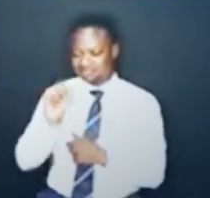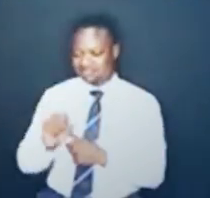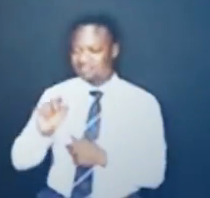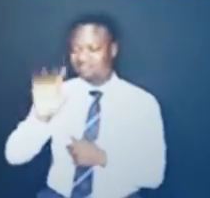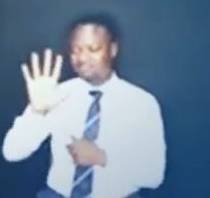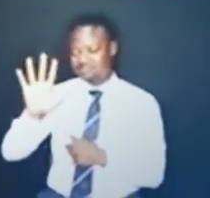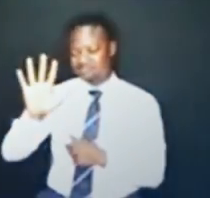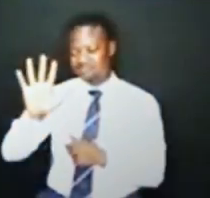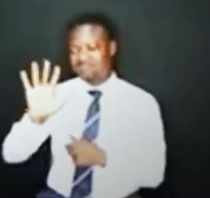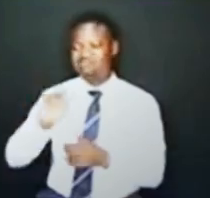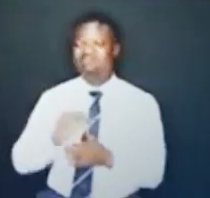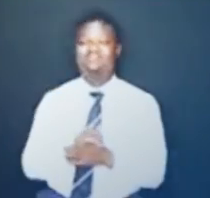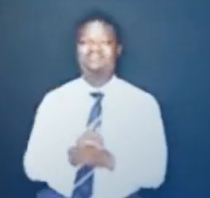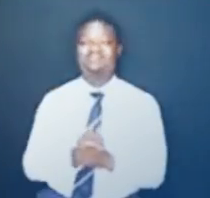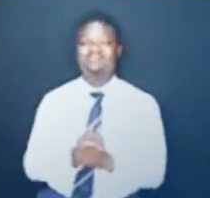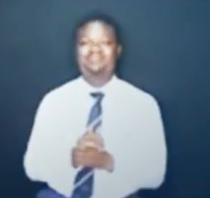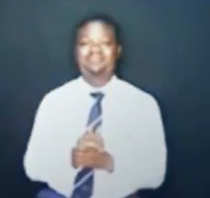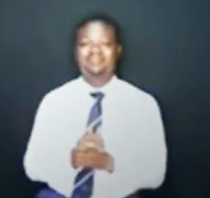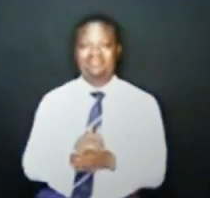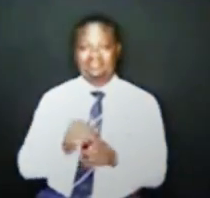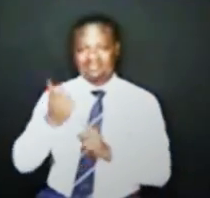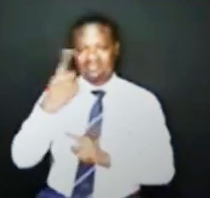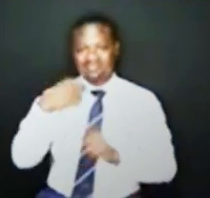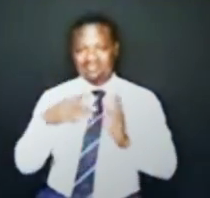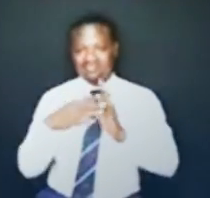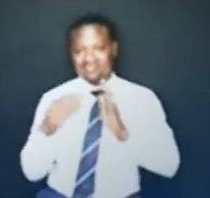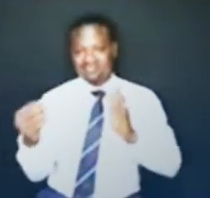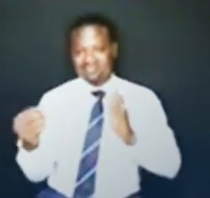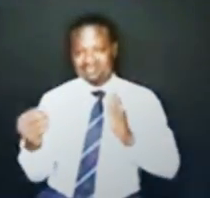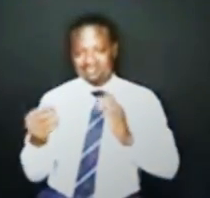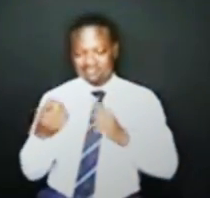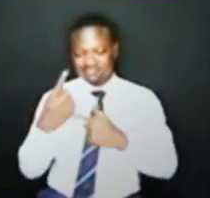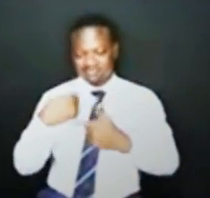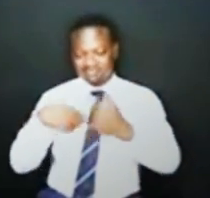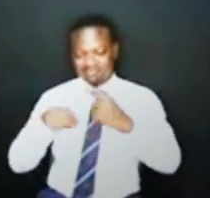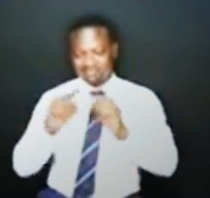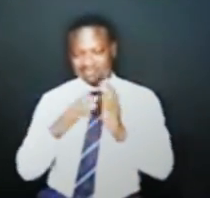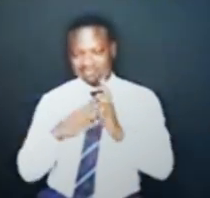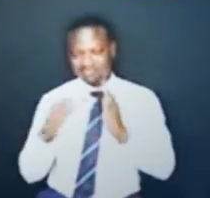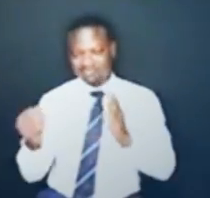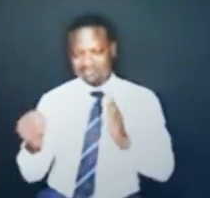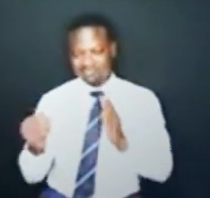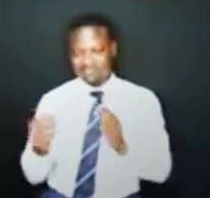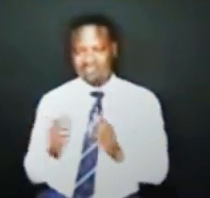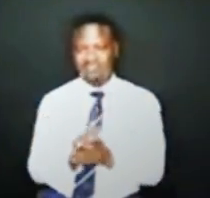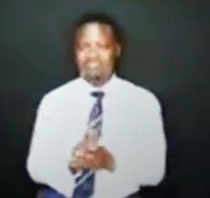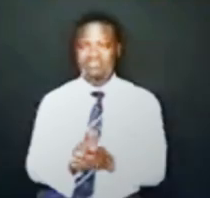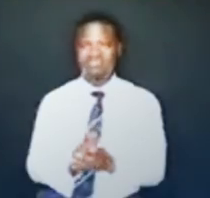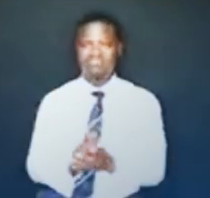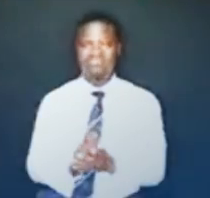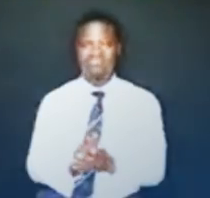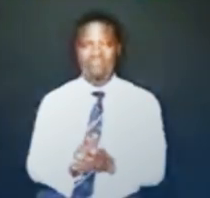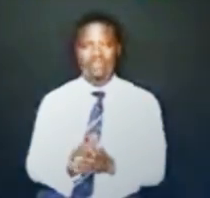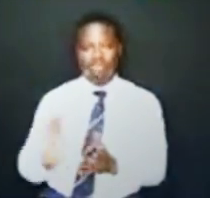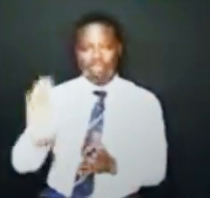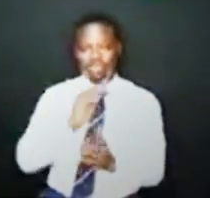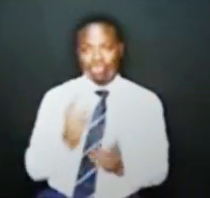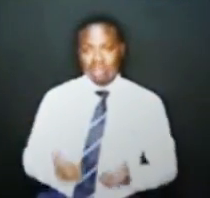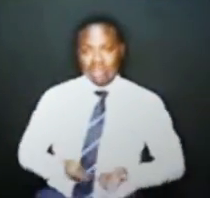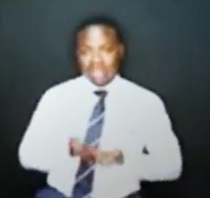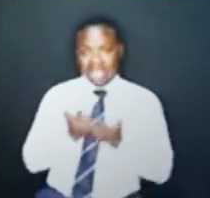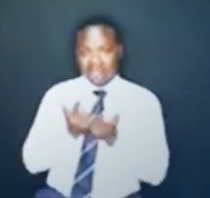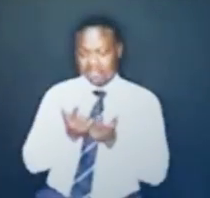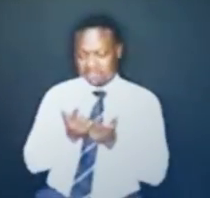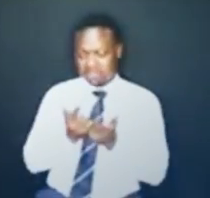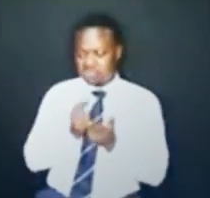eti dumiensa nyimu num no. Now, if you can read, let's read together. Wait me akin kan yen kan mom. Keep your lives free from the love of